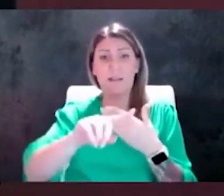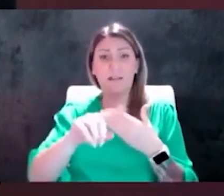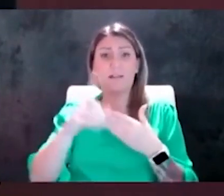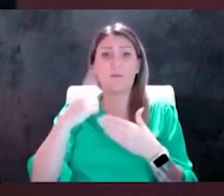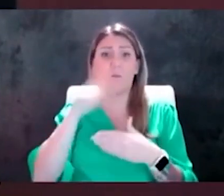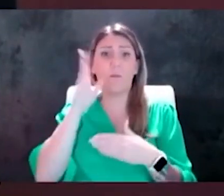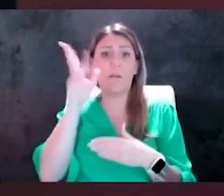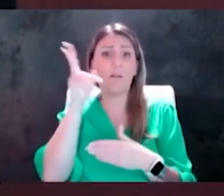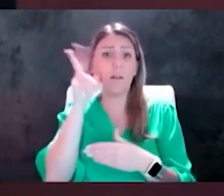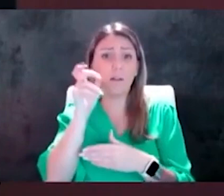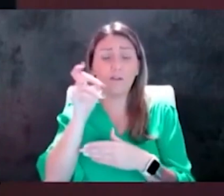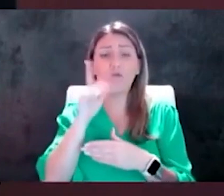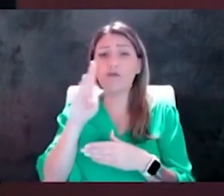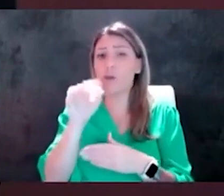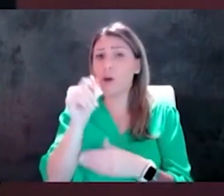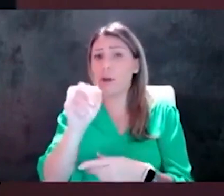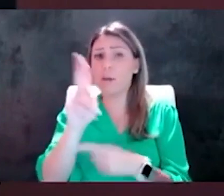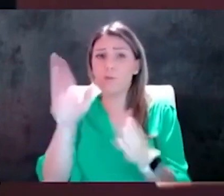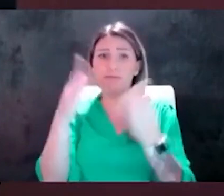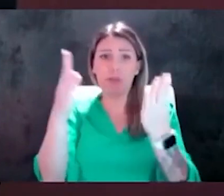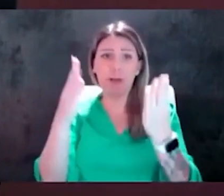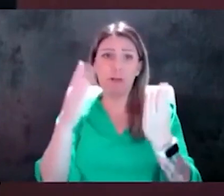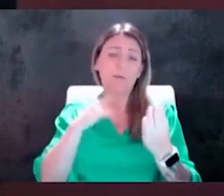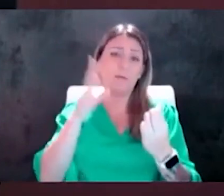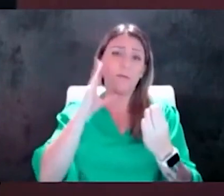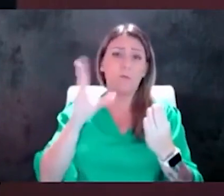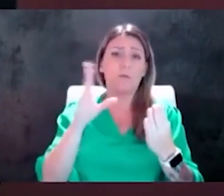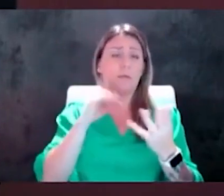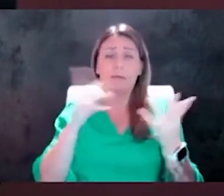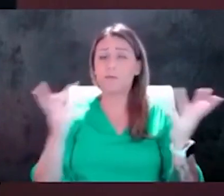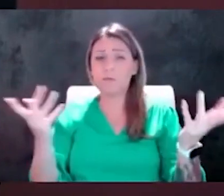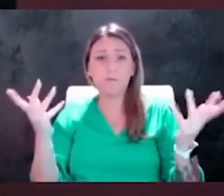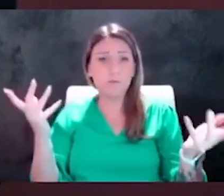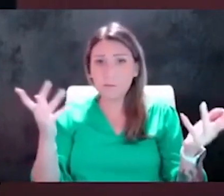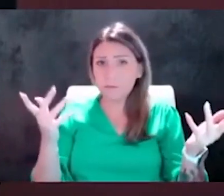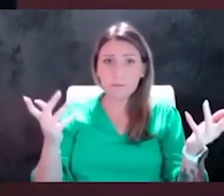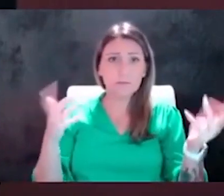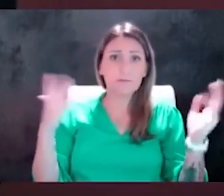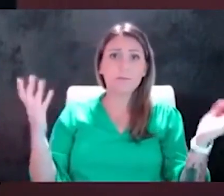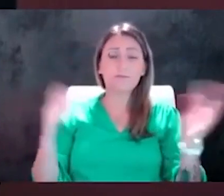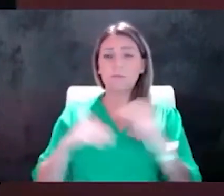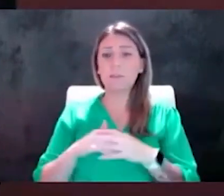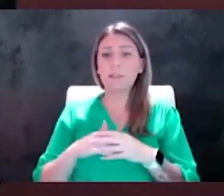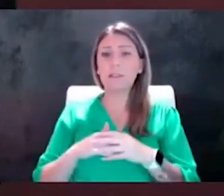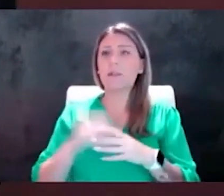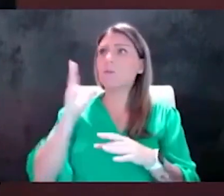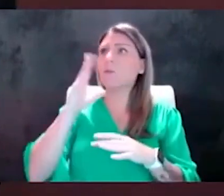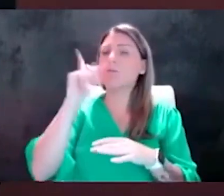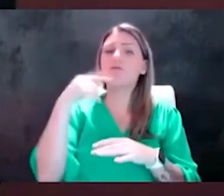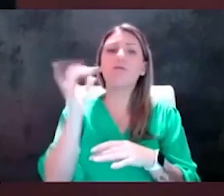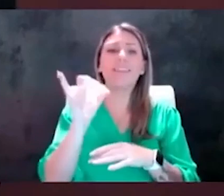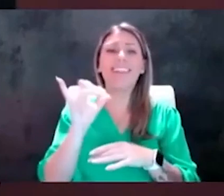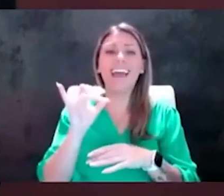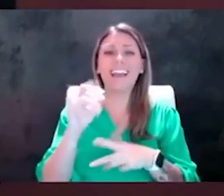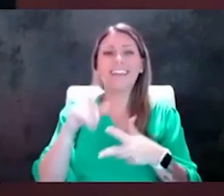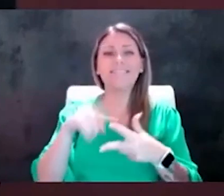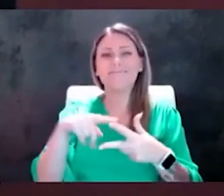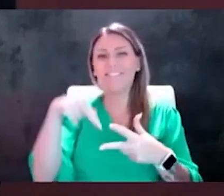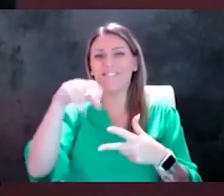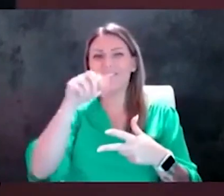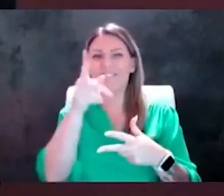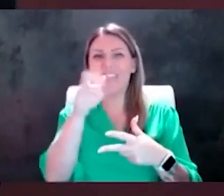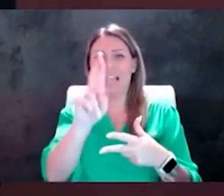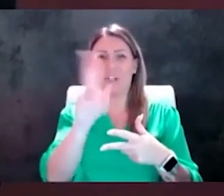booster recommendation is going to be. And I think it's going to be that you get it. It's going to look just like the Pfizer recommendation. It's going to say at